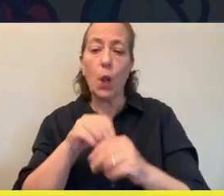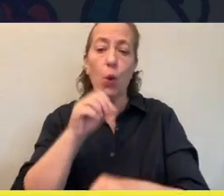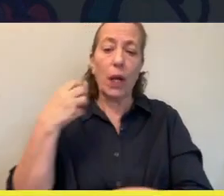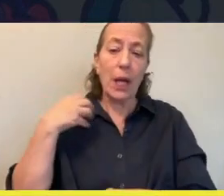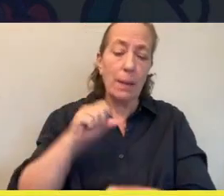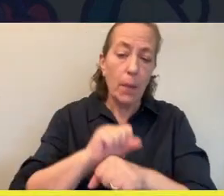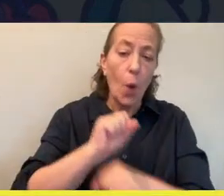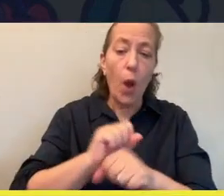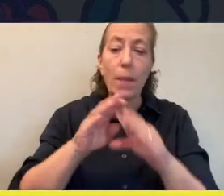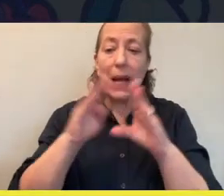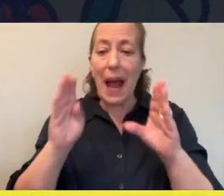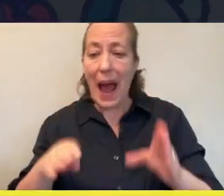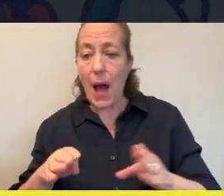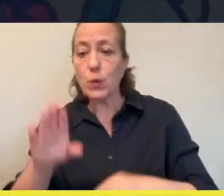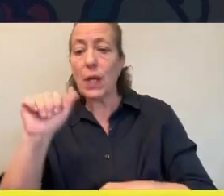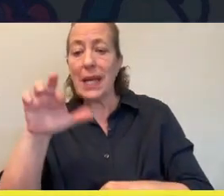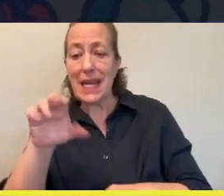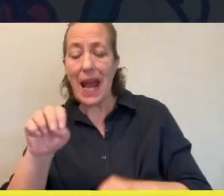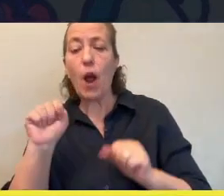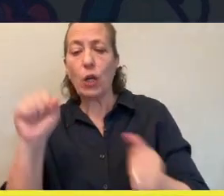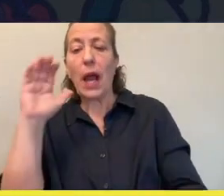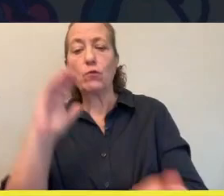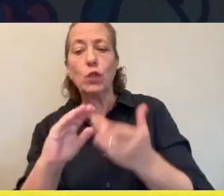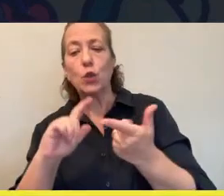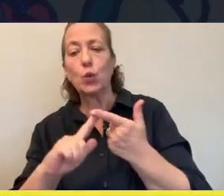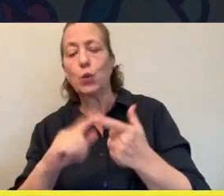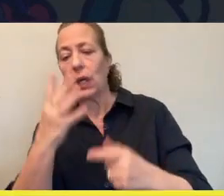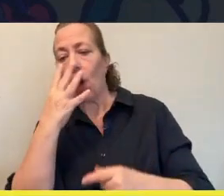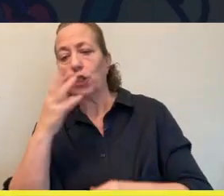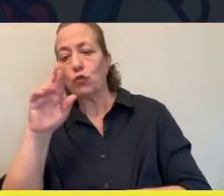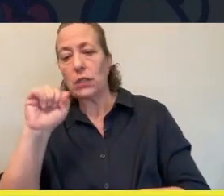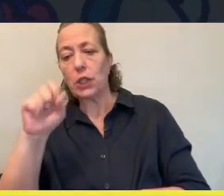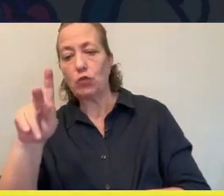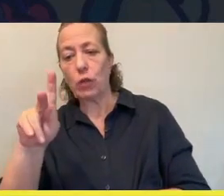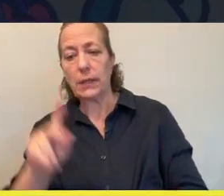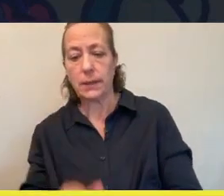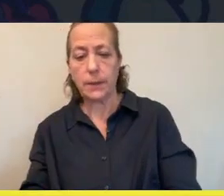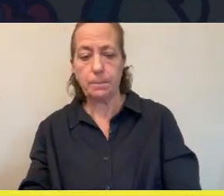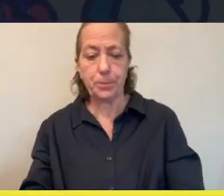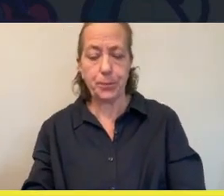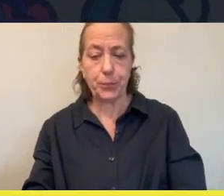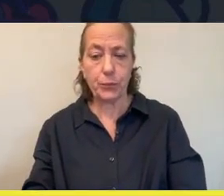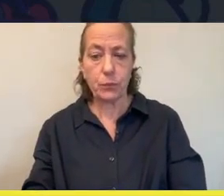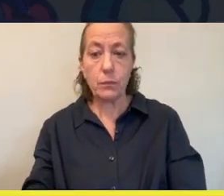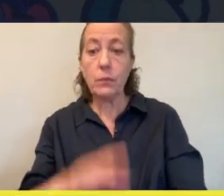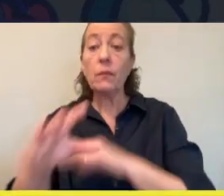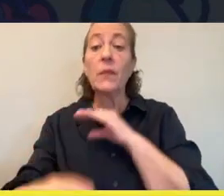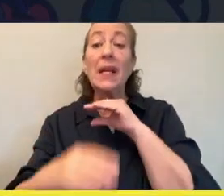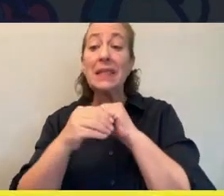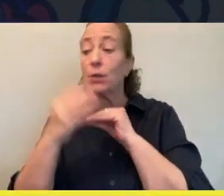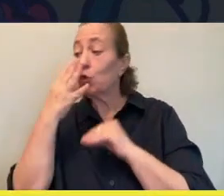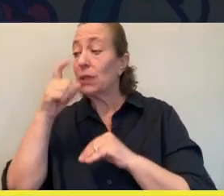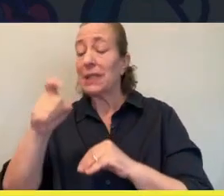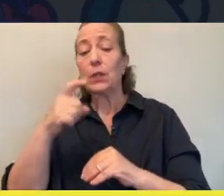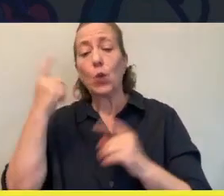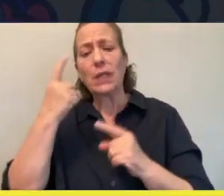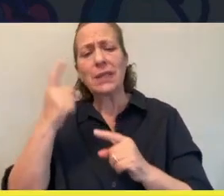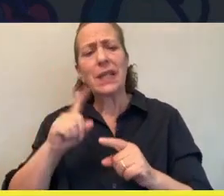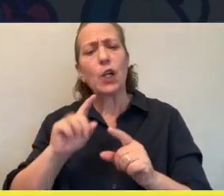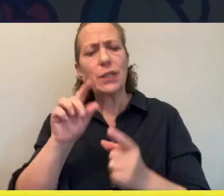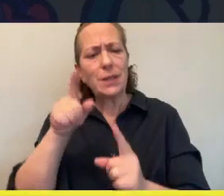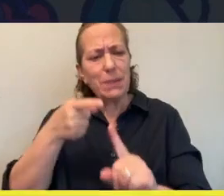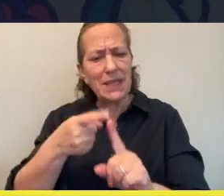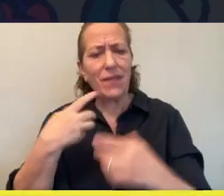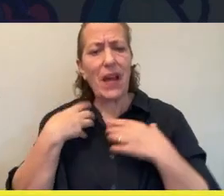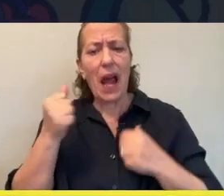holistic care, could also reduce incarceration risks. So additionally, prisons need to consider the specific healthcare and access